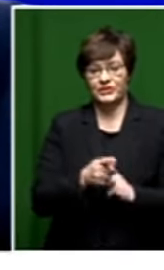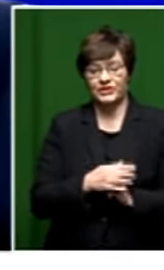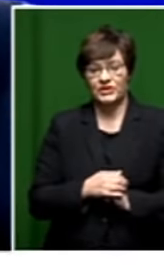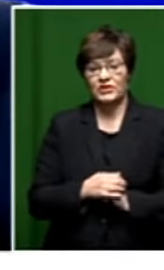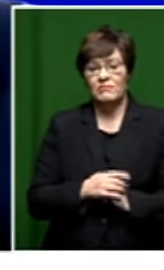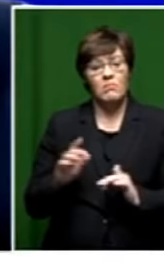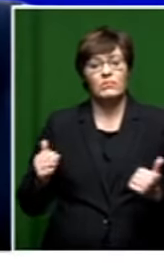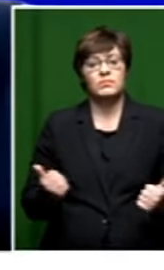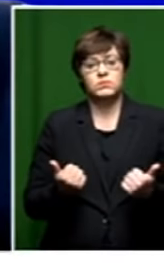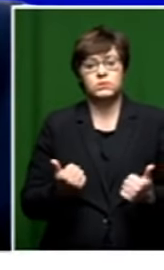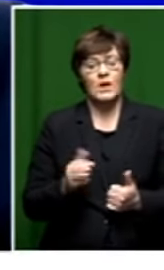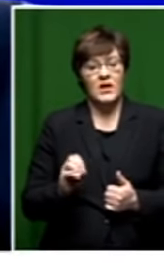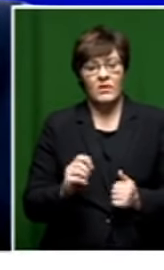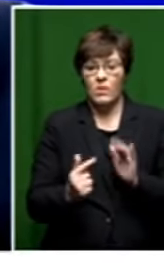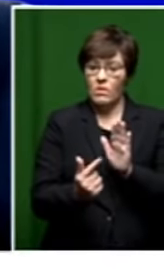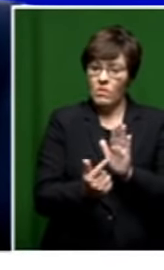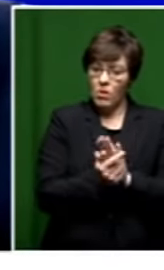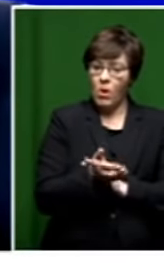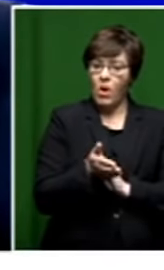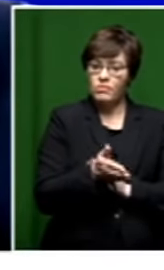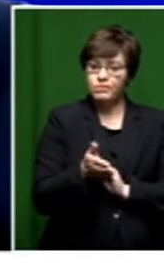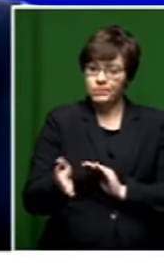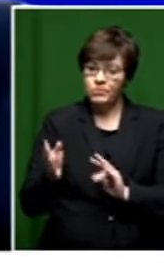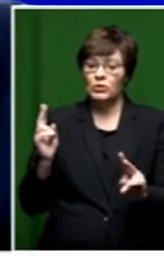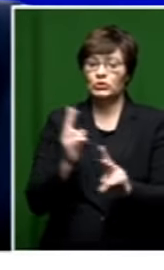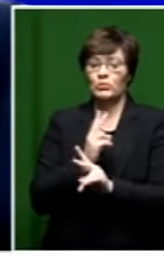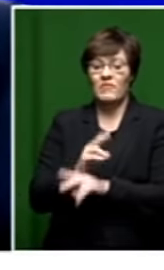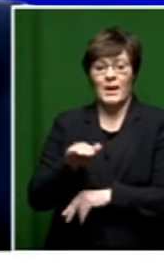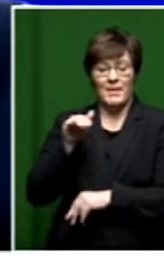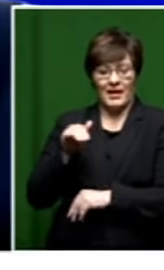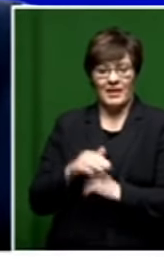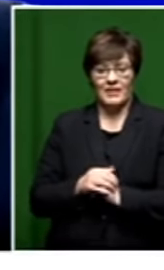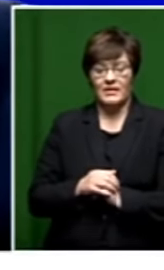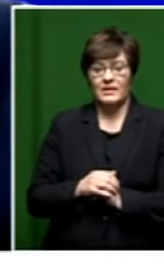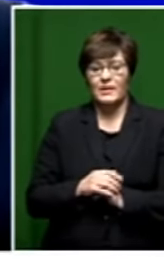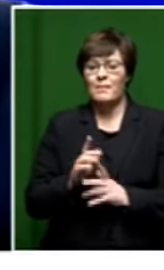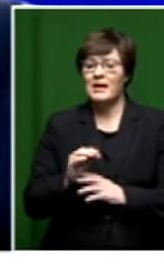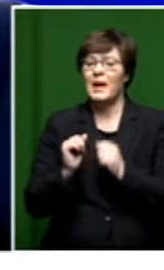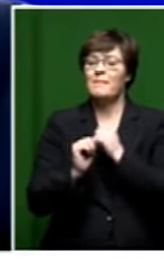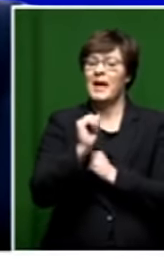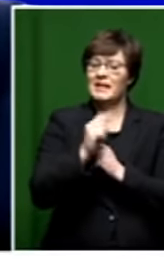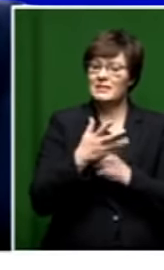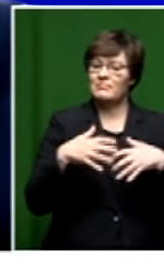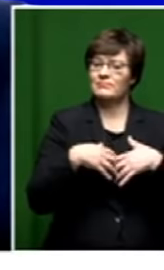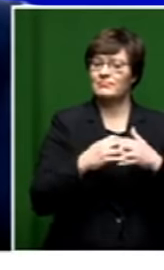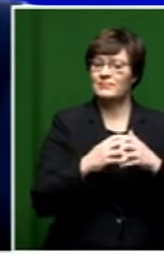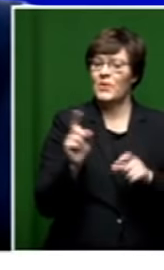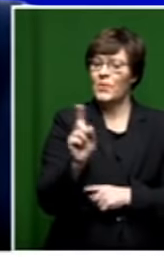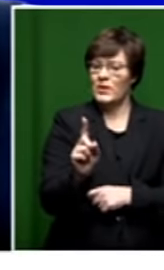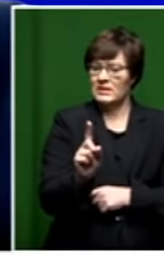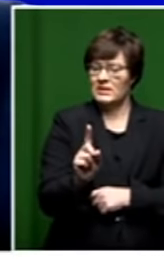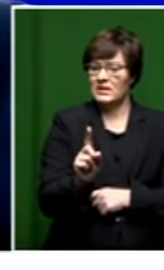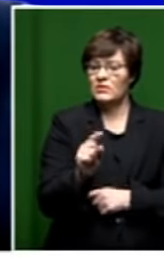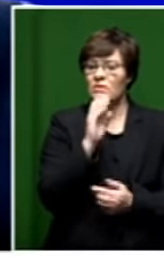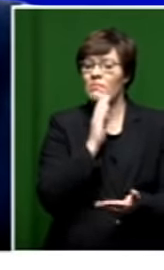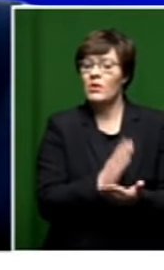that's all good and well to have the laws in place to supervise the banks. But what mechanisms do you also have in place